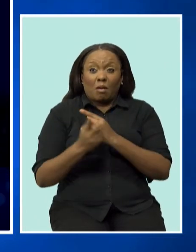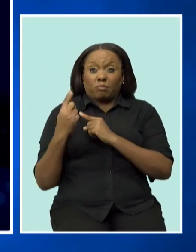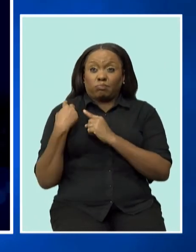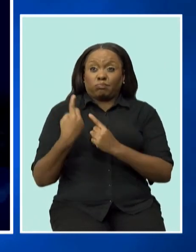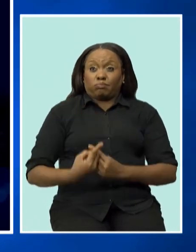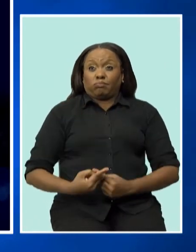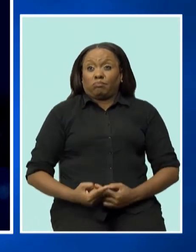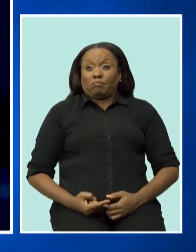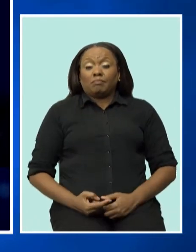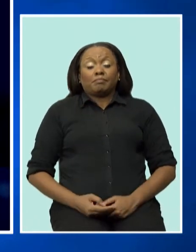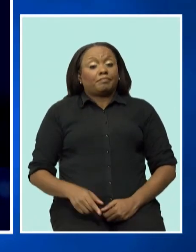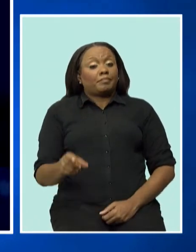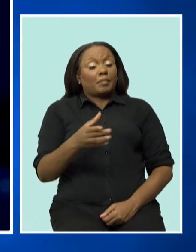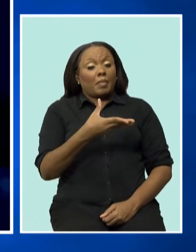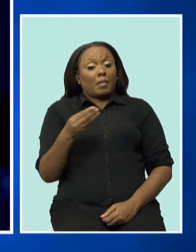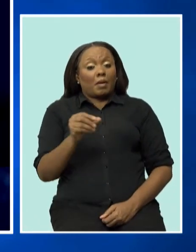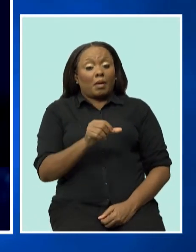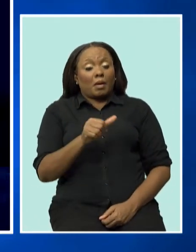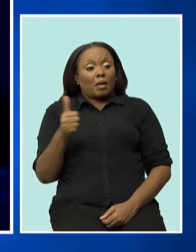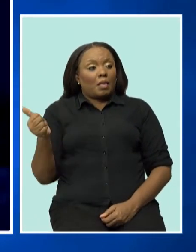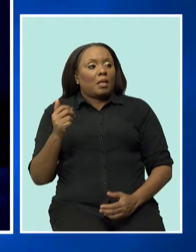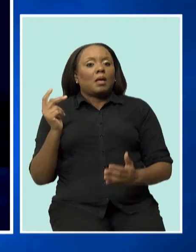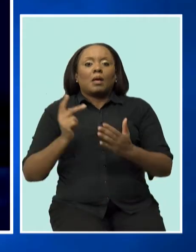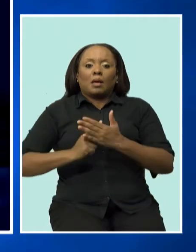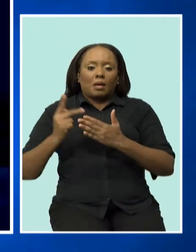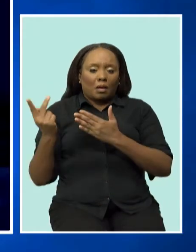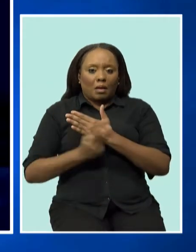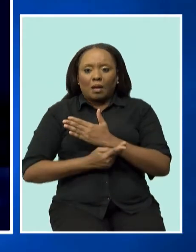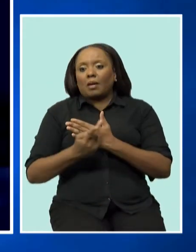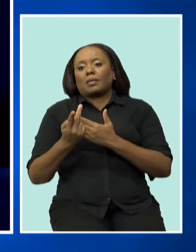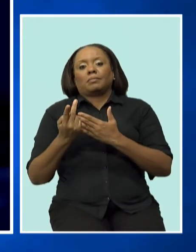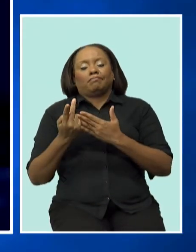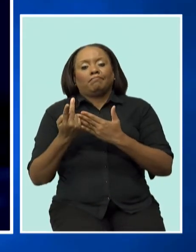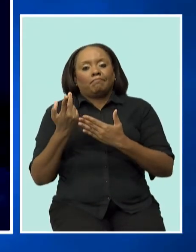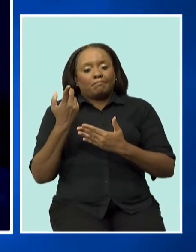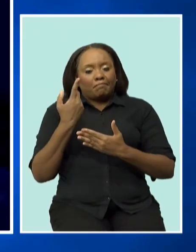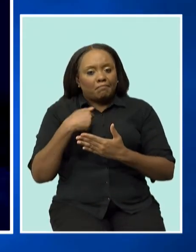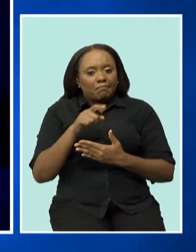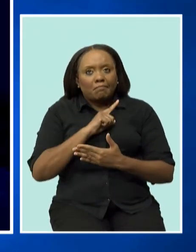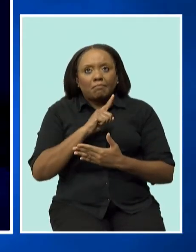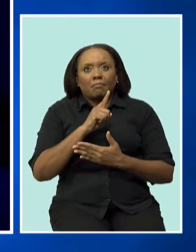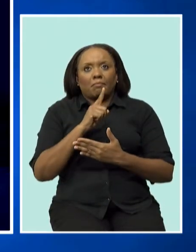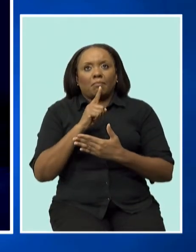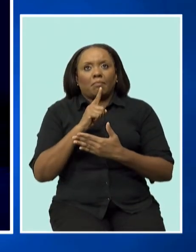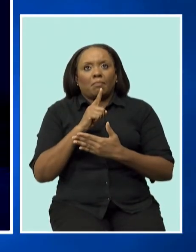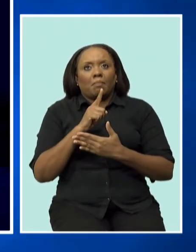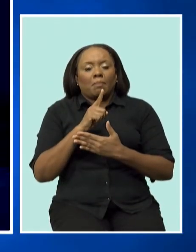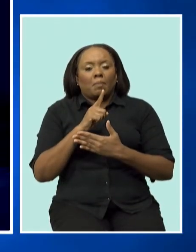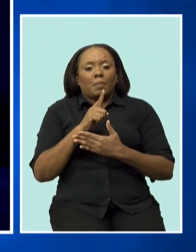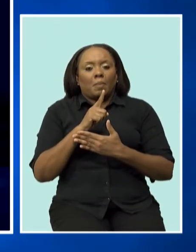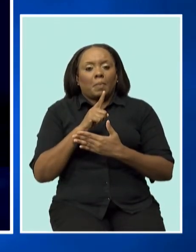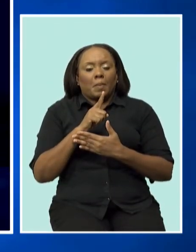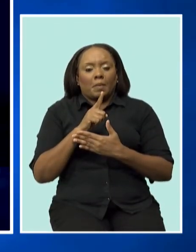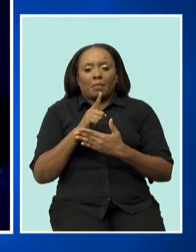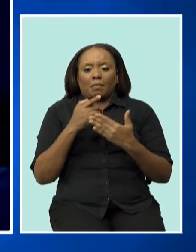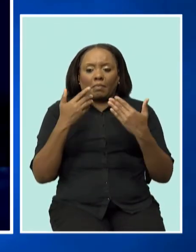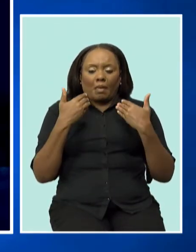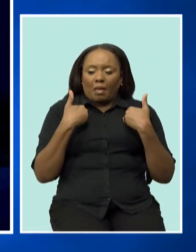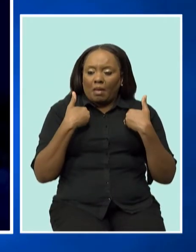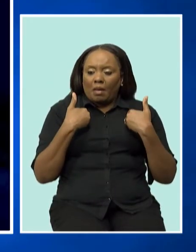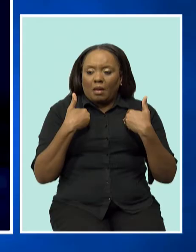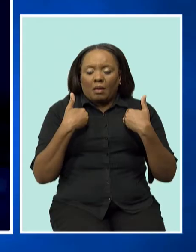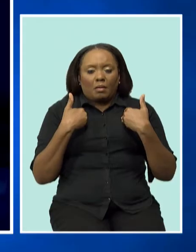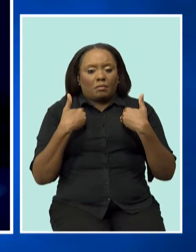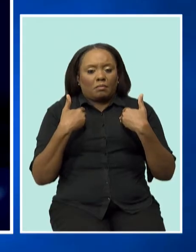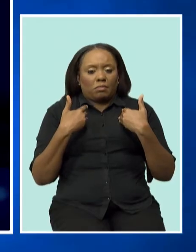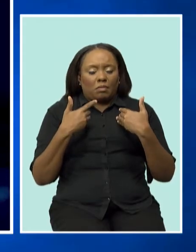and a number of other programs. The SEED business plan competition, we are the